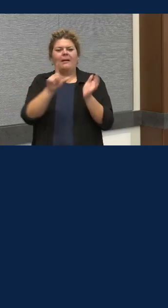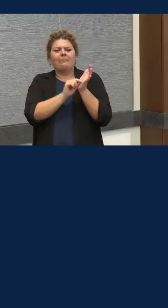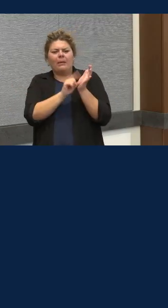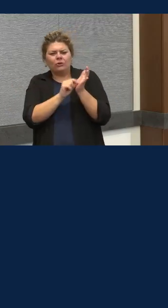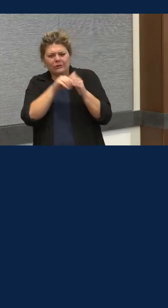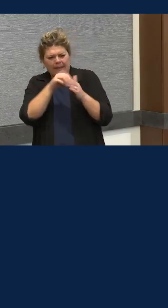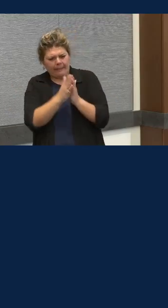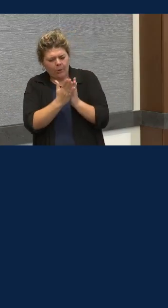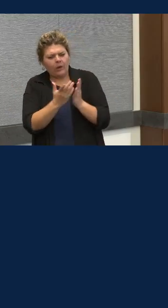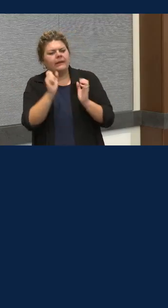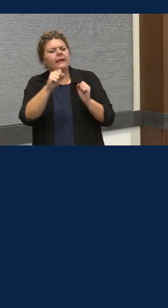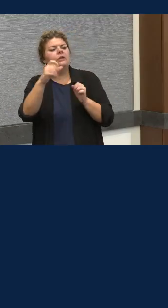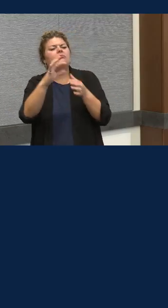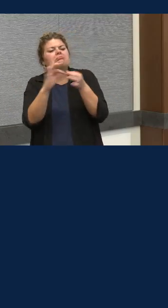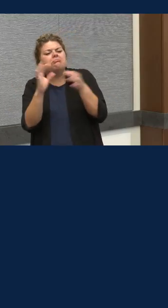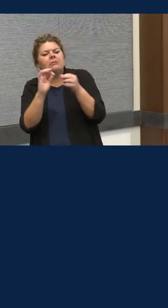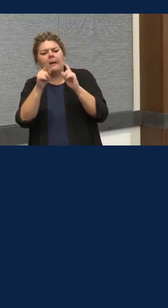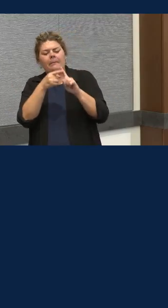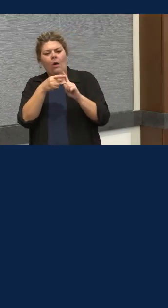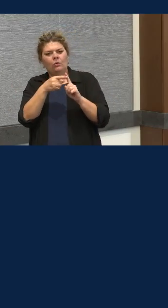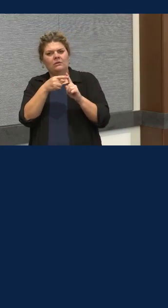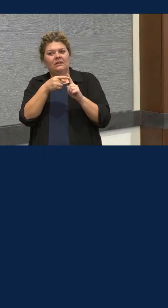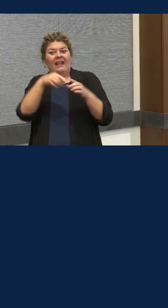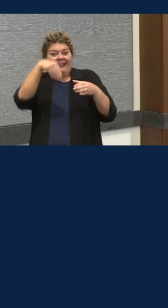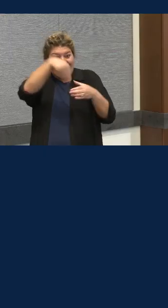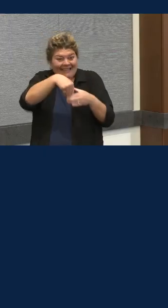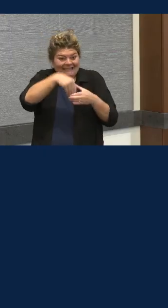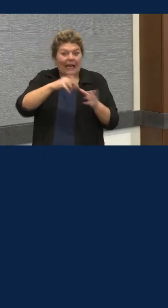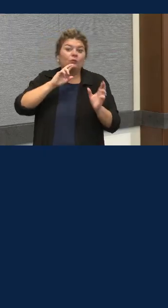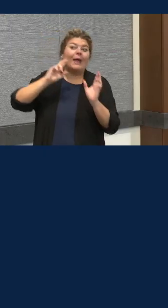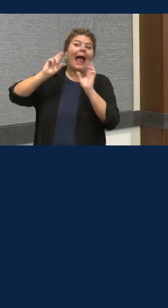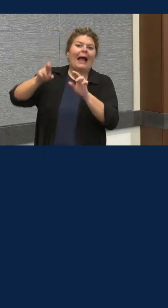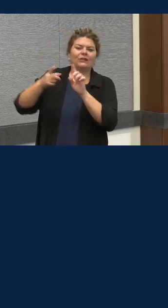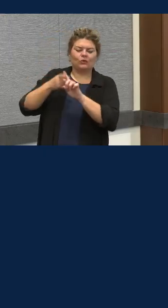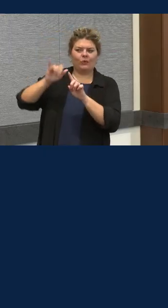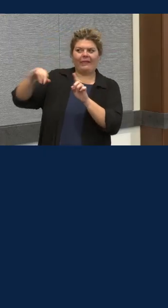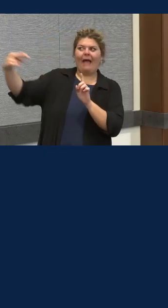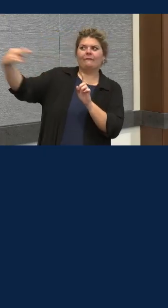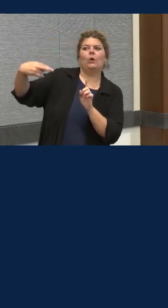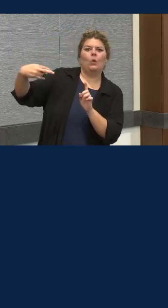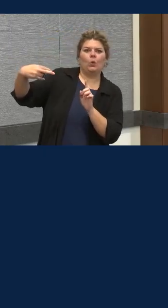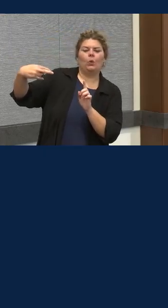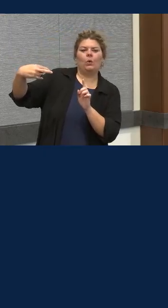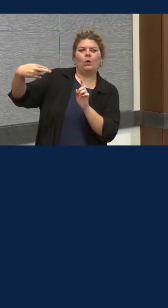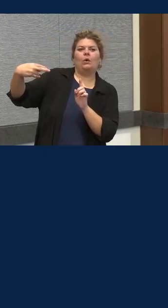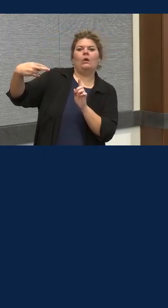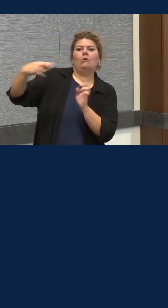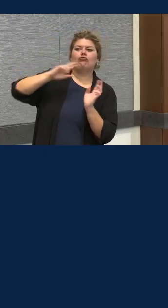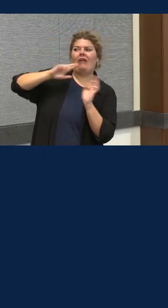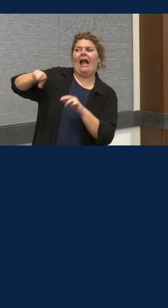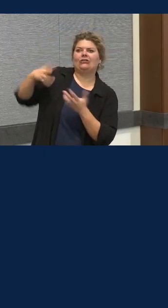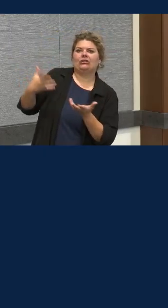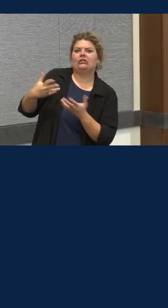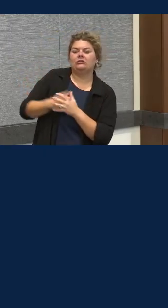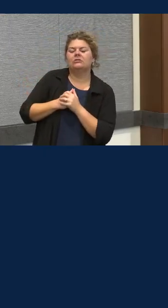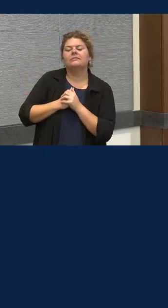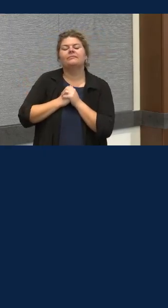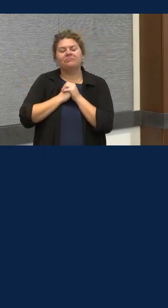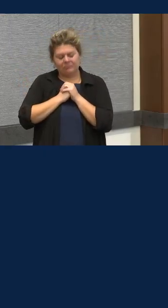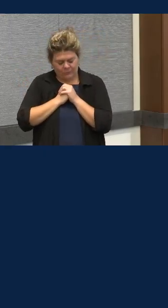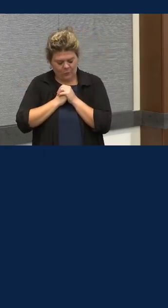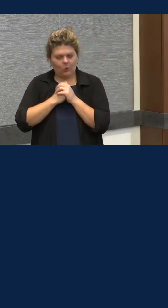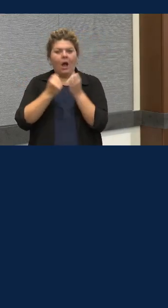little bit then about the inside reaction to that view of themselves, please? Okay, so a lot